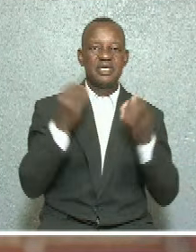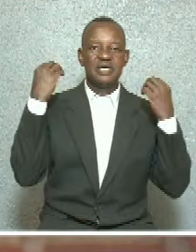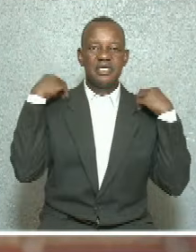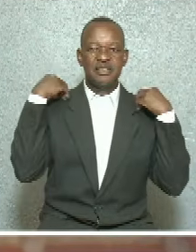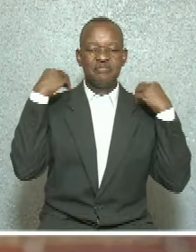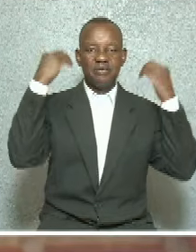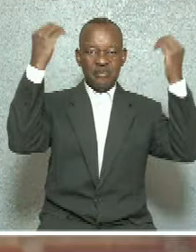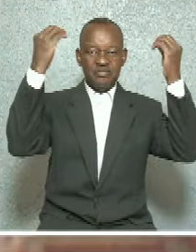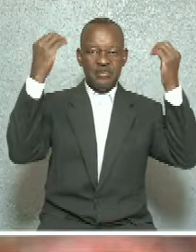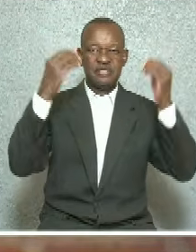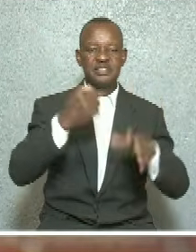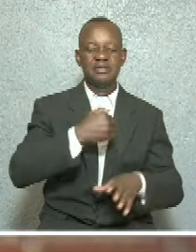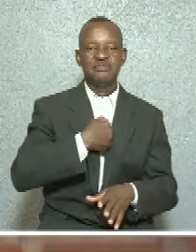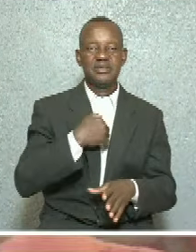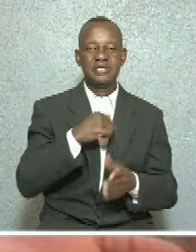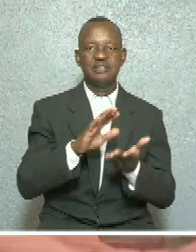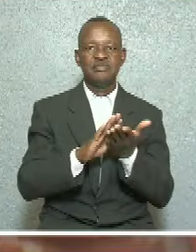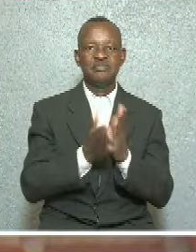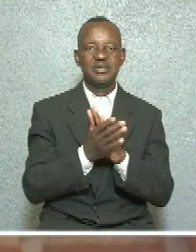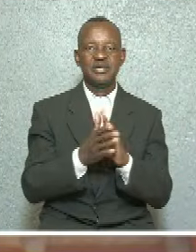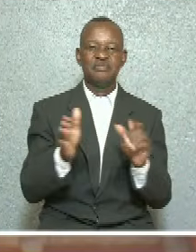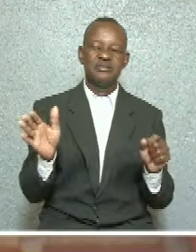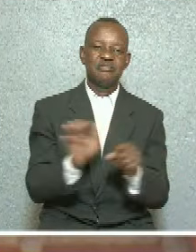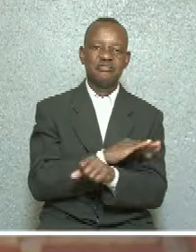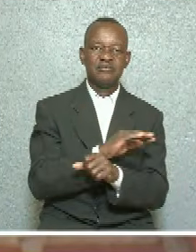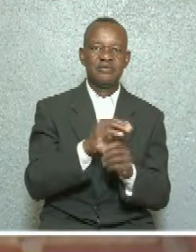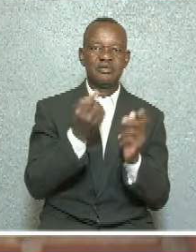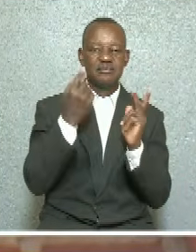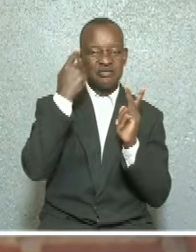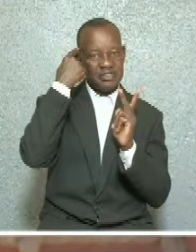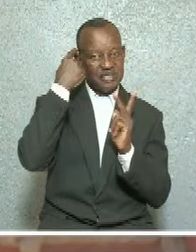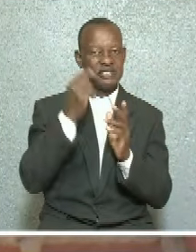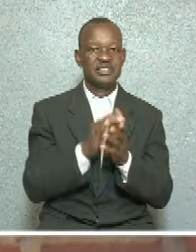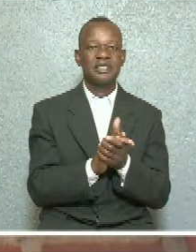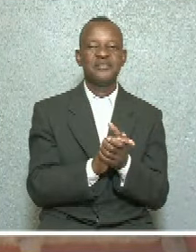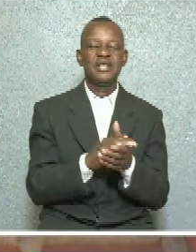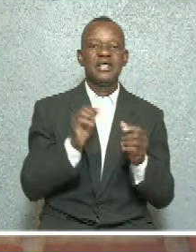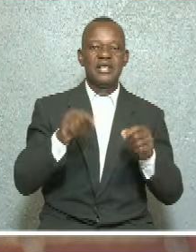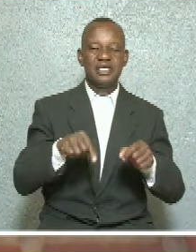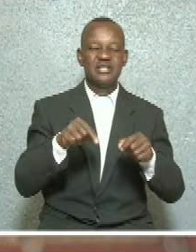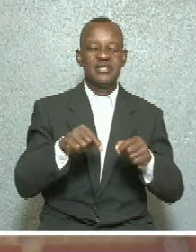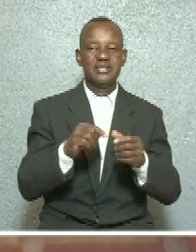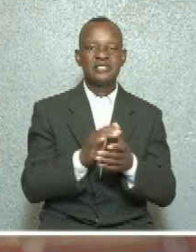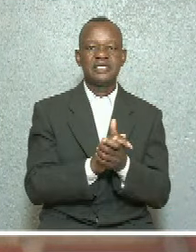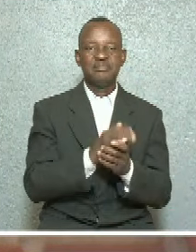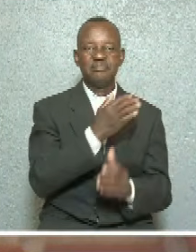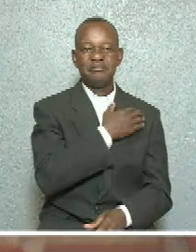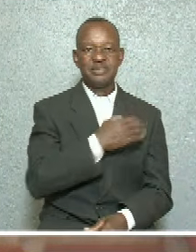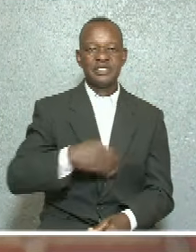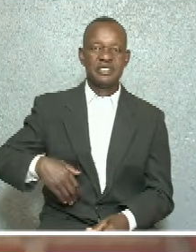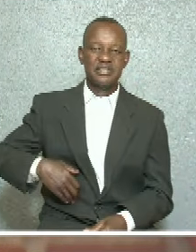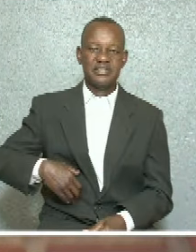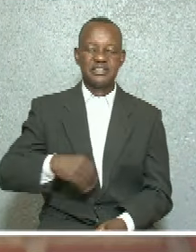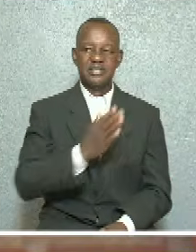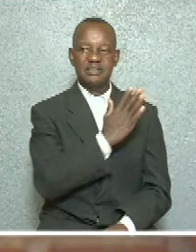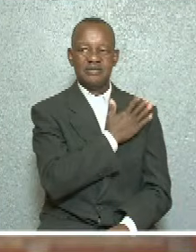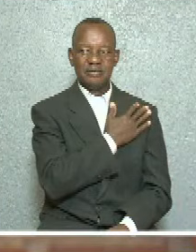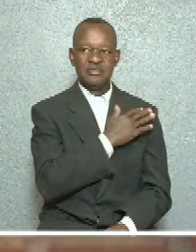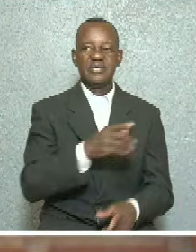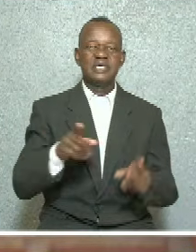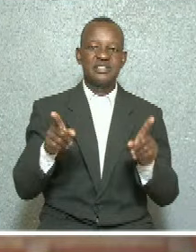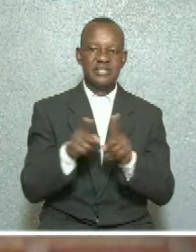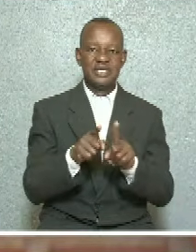then our new president came, Dr. Netumbo Nandi-Ndaitwah, and then she also kept me as